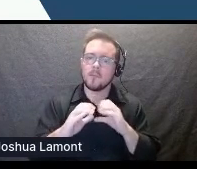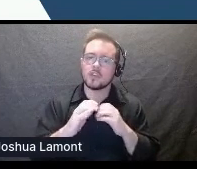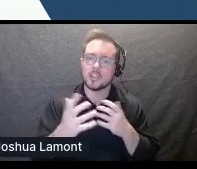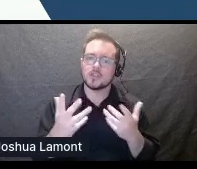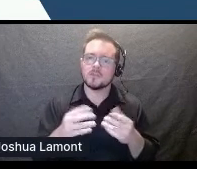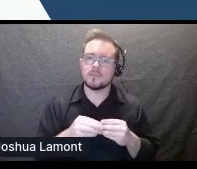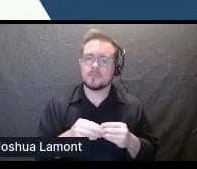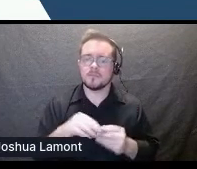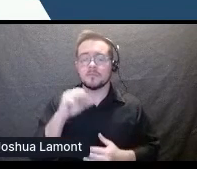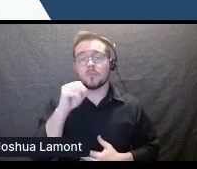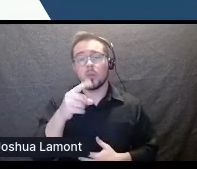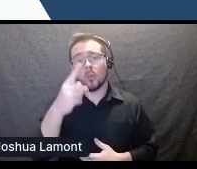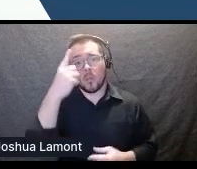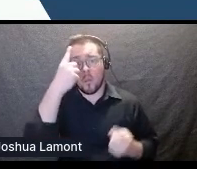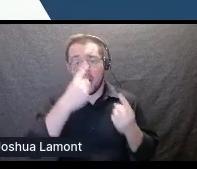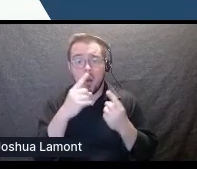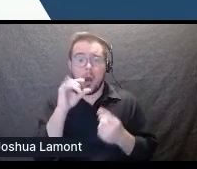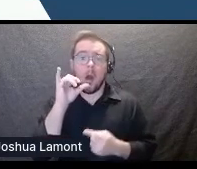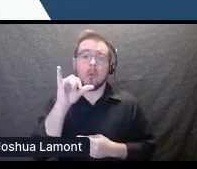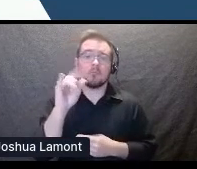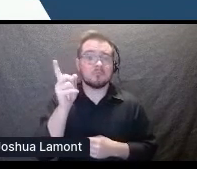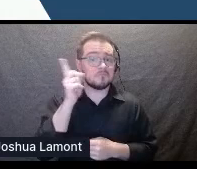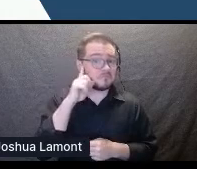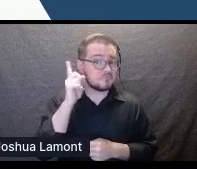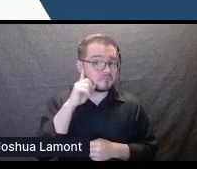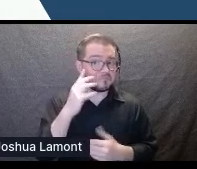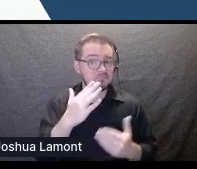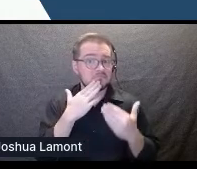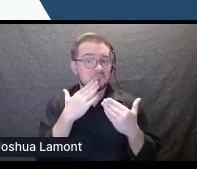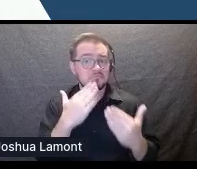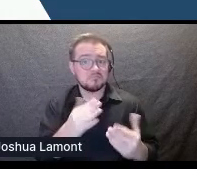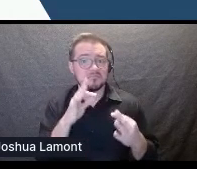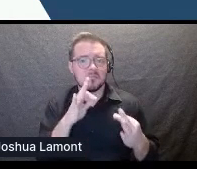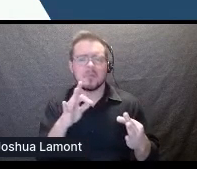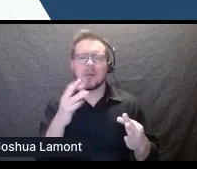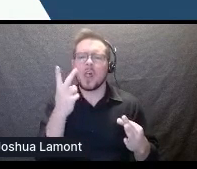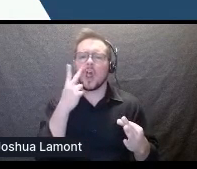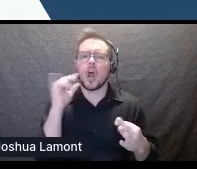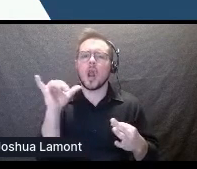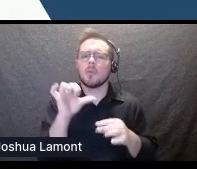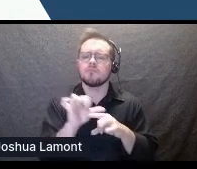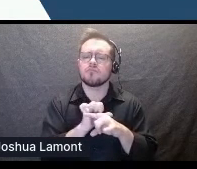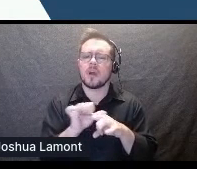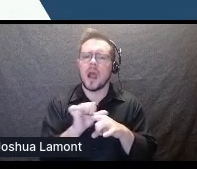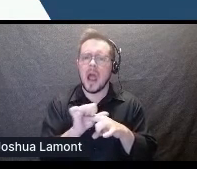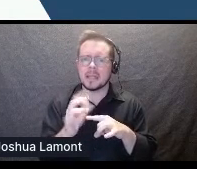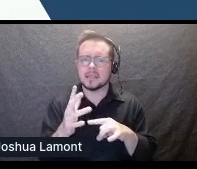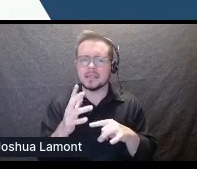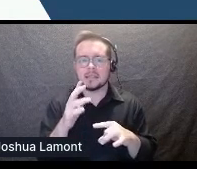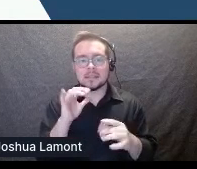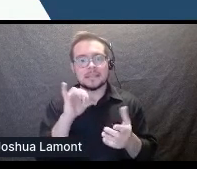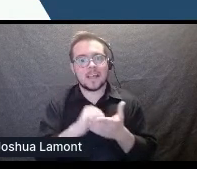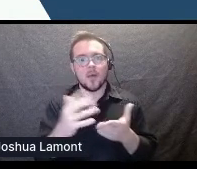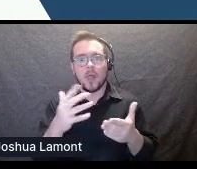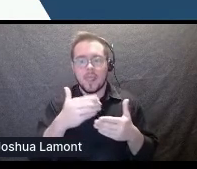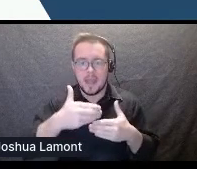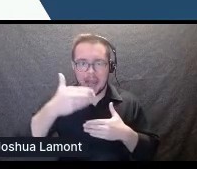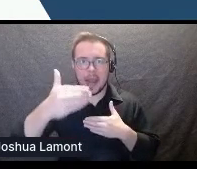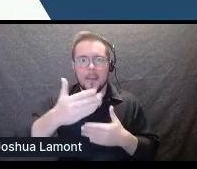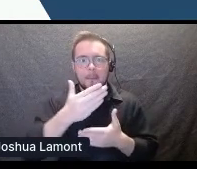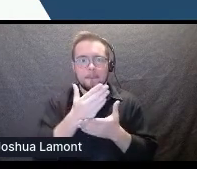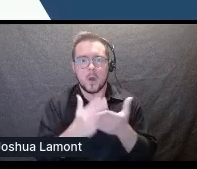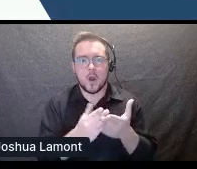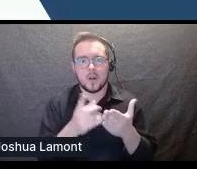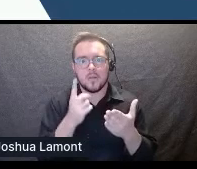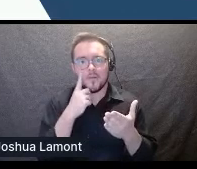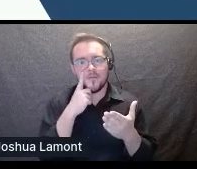So you might be wondering, like, that all sounds great, but what does this actually look like in practice? So fortunately, that is what the next section is for. We've